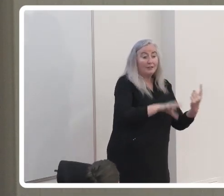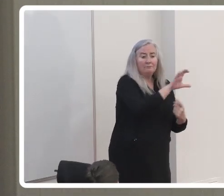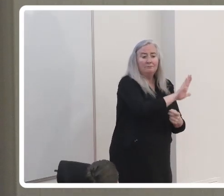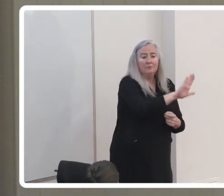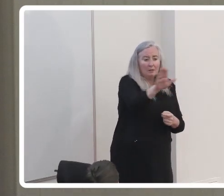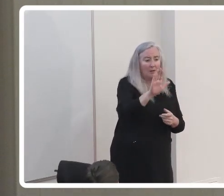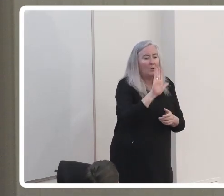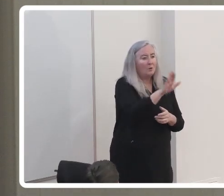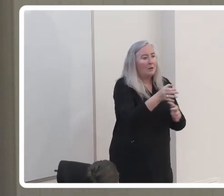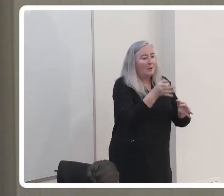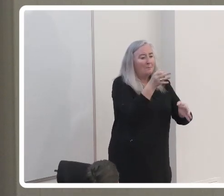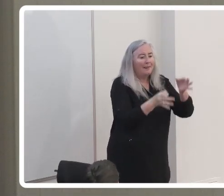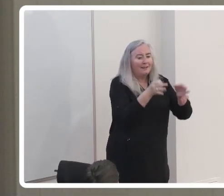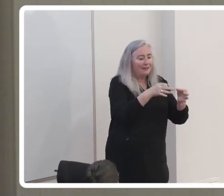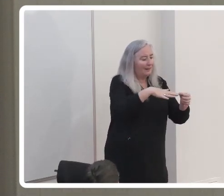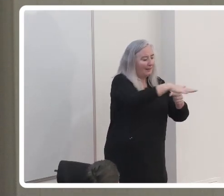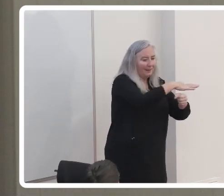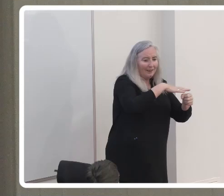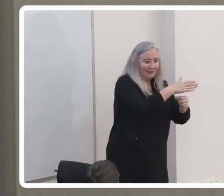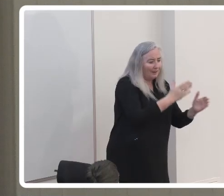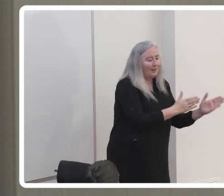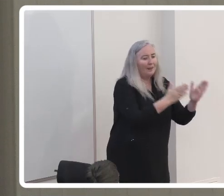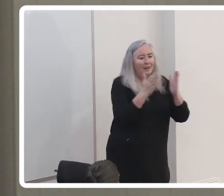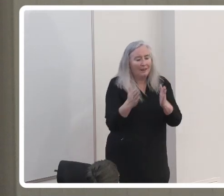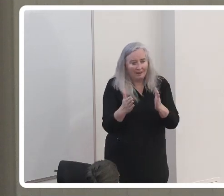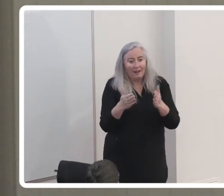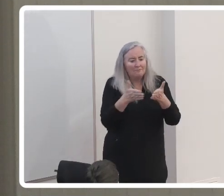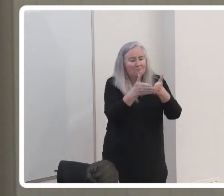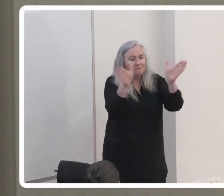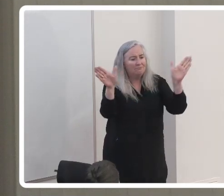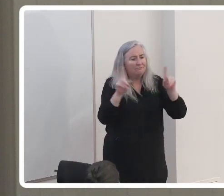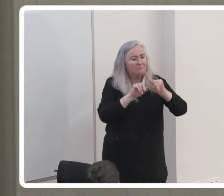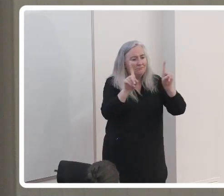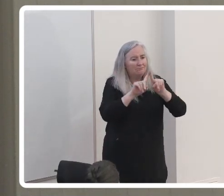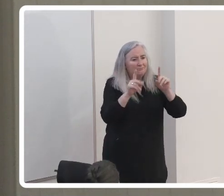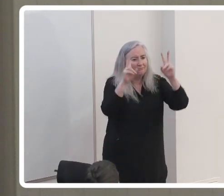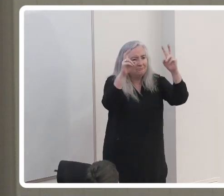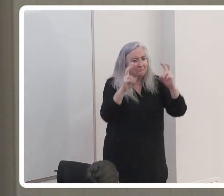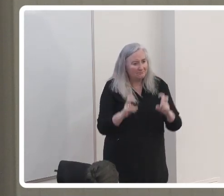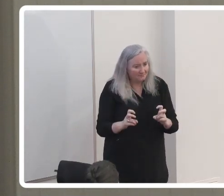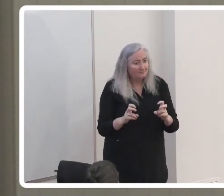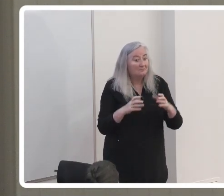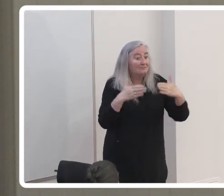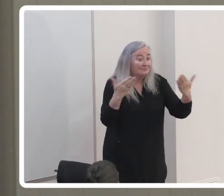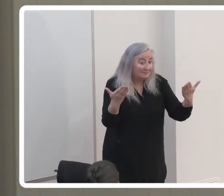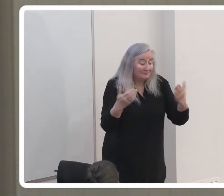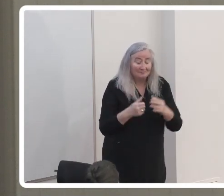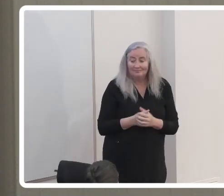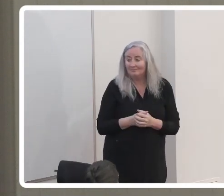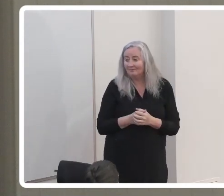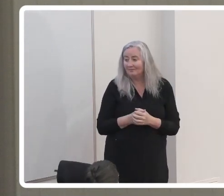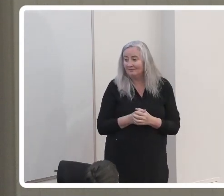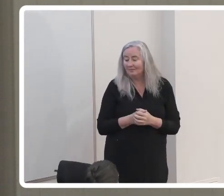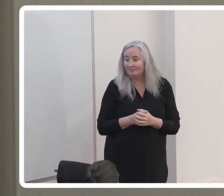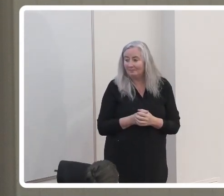political situation, regional considerations, and broader issues. These include, for instance, potential